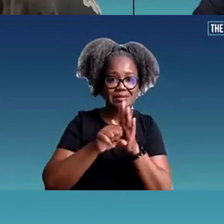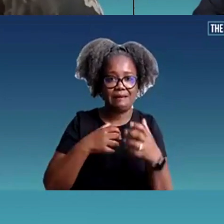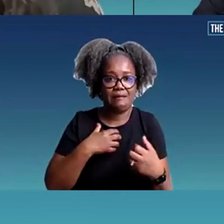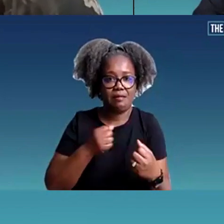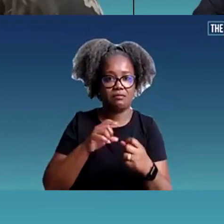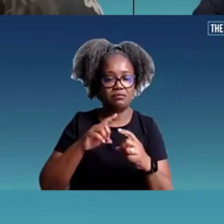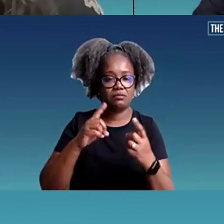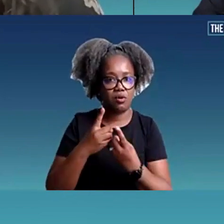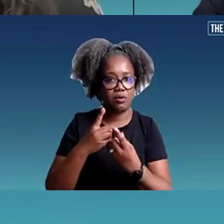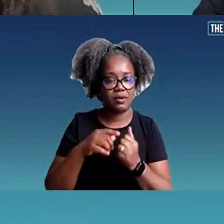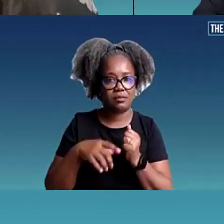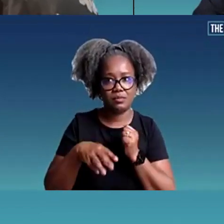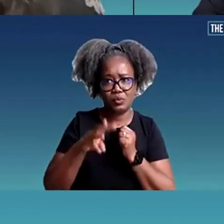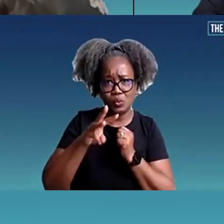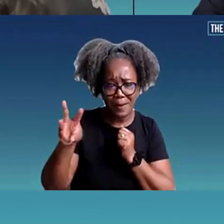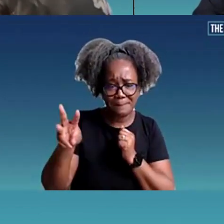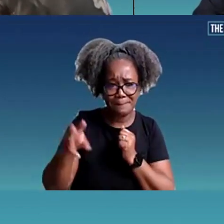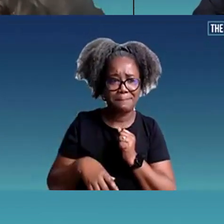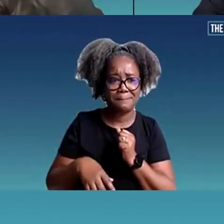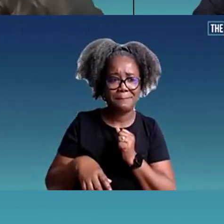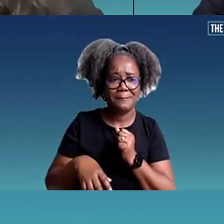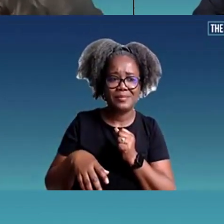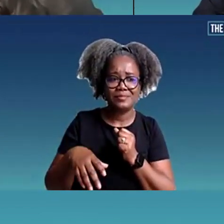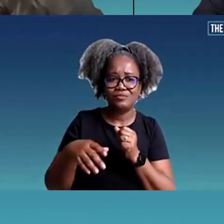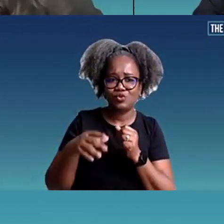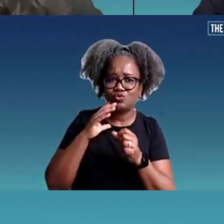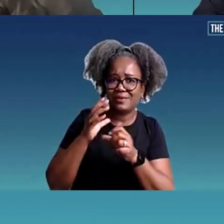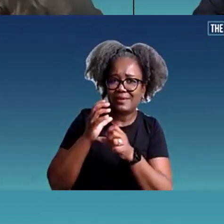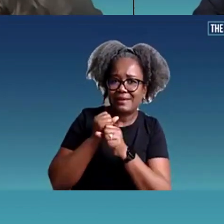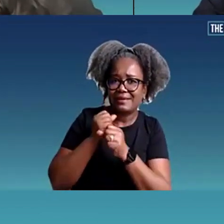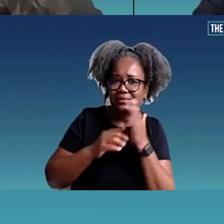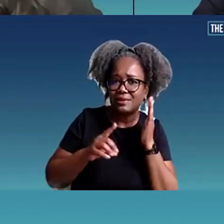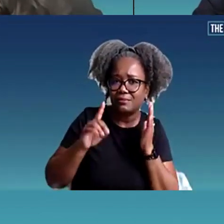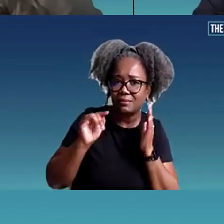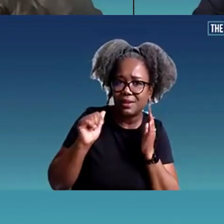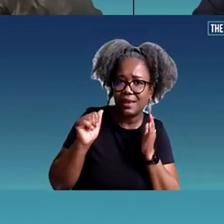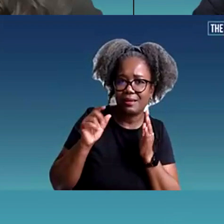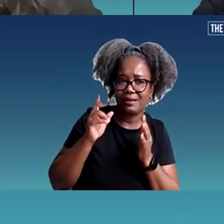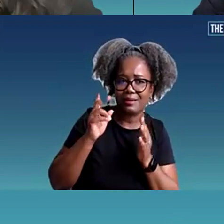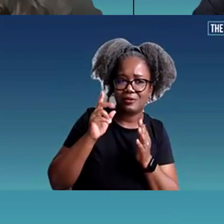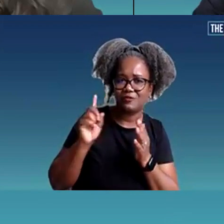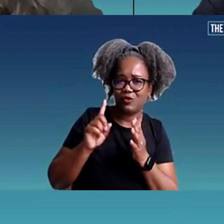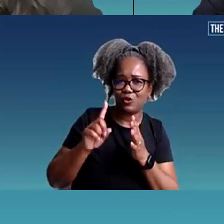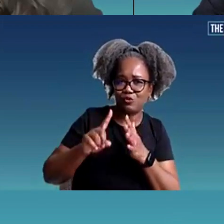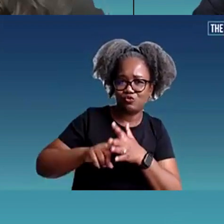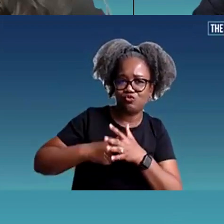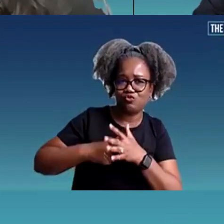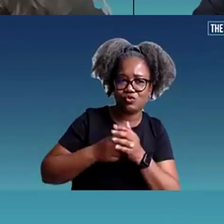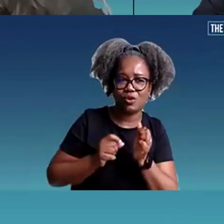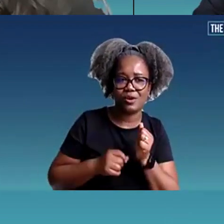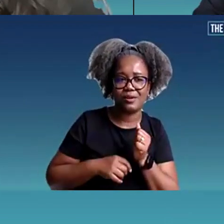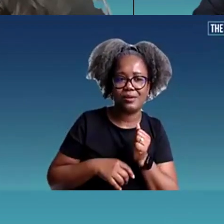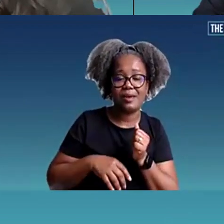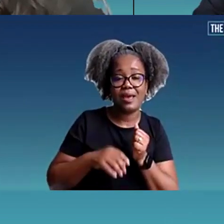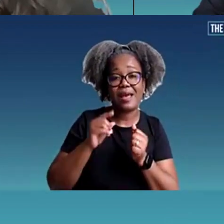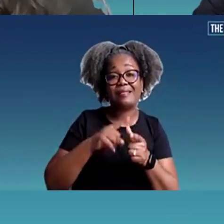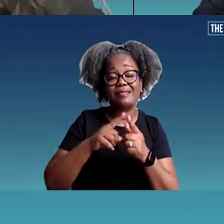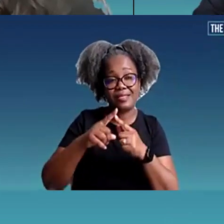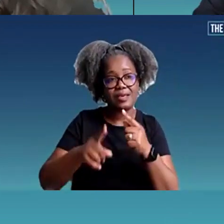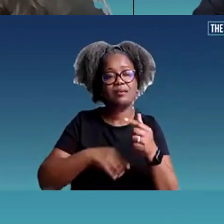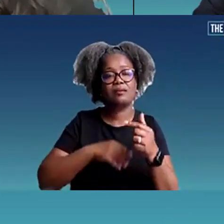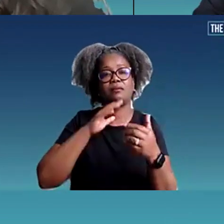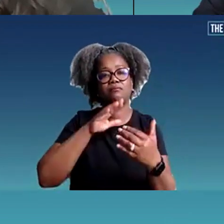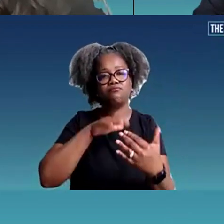the community, and whatever it is that you're really interested in affecting, whether it's the